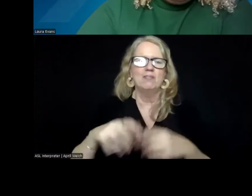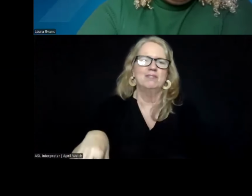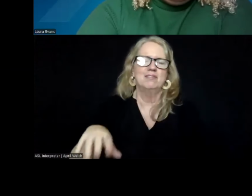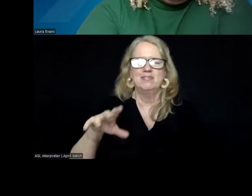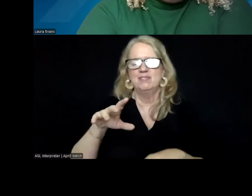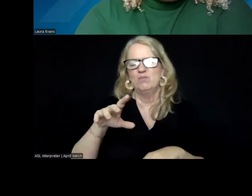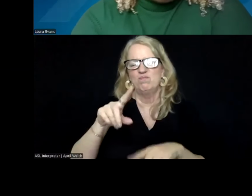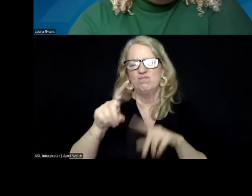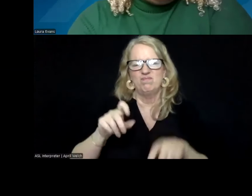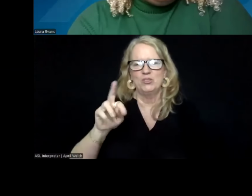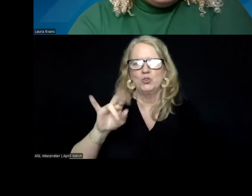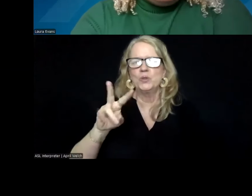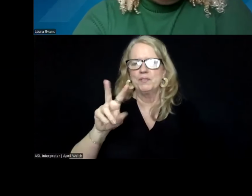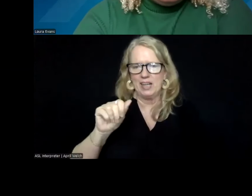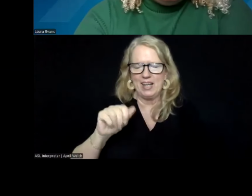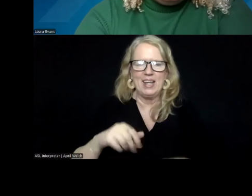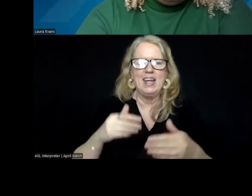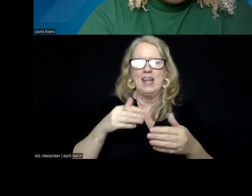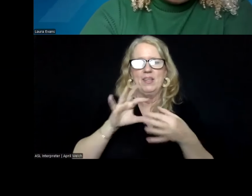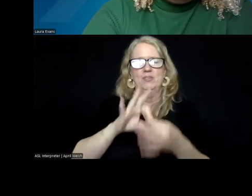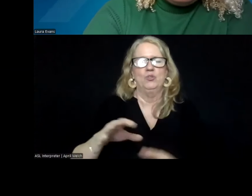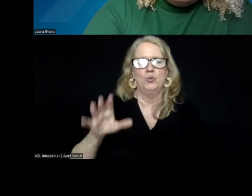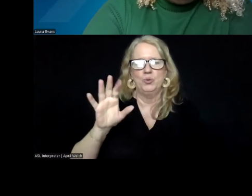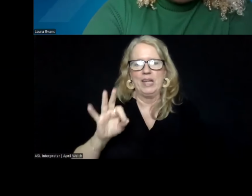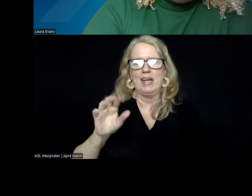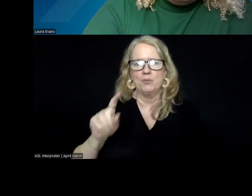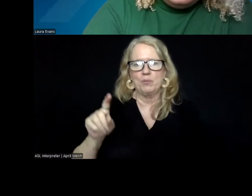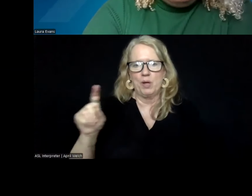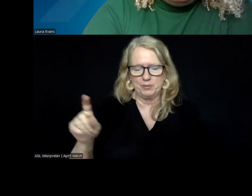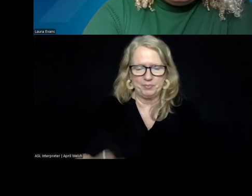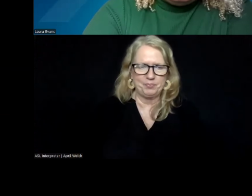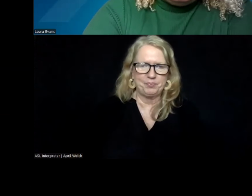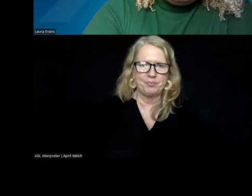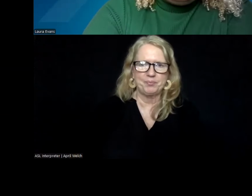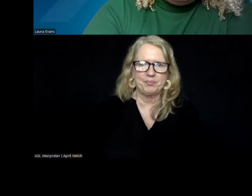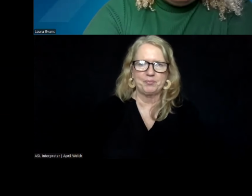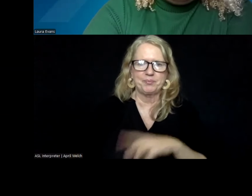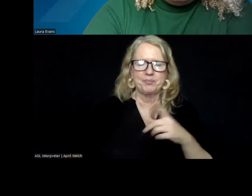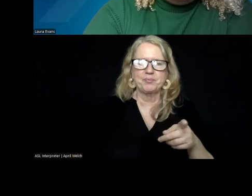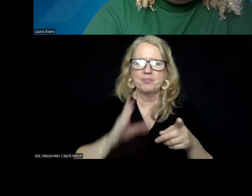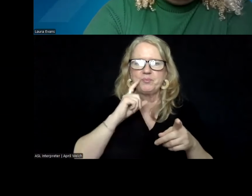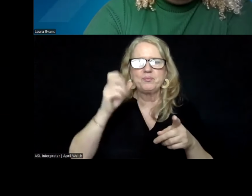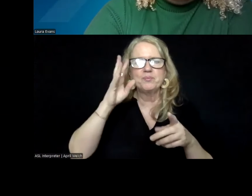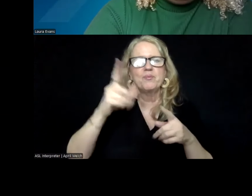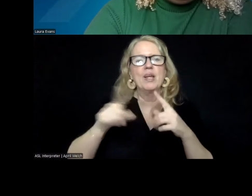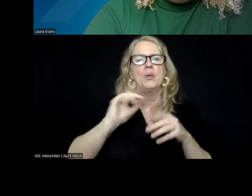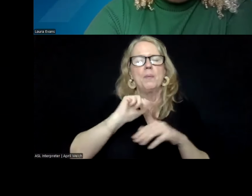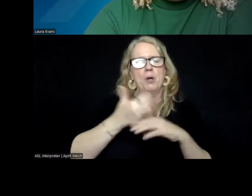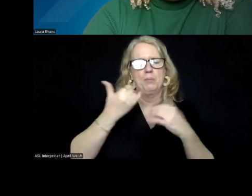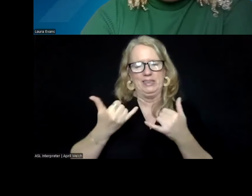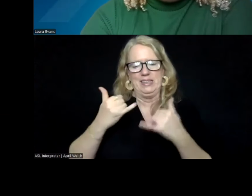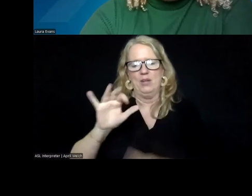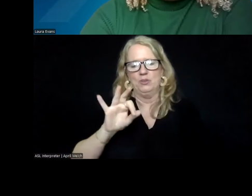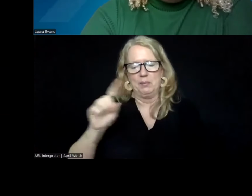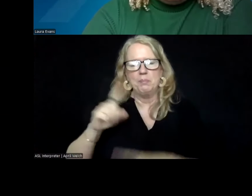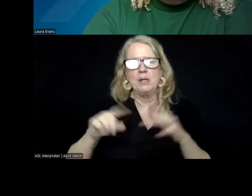trivia question. And this is around Next Gen 911. So Next Gen 911, it's an initiative to modernize the existing 911